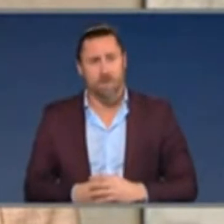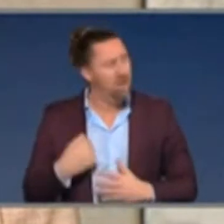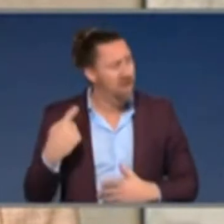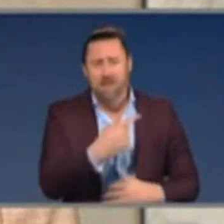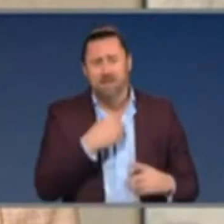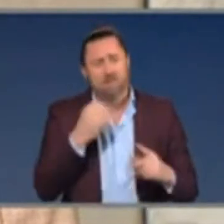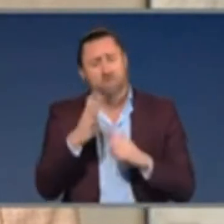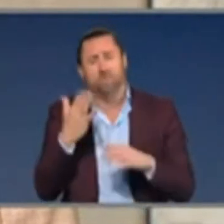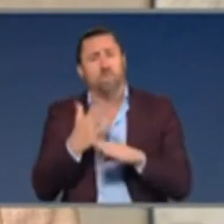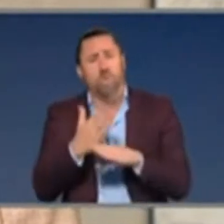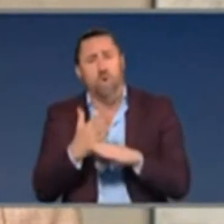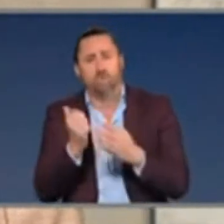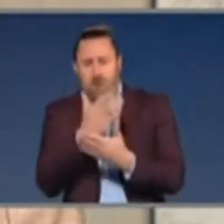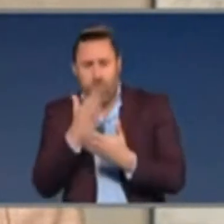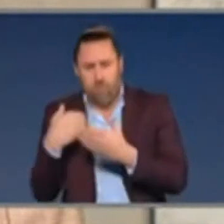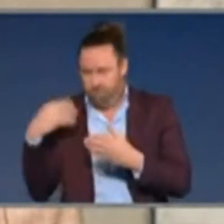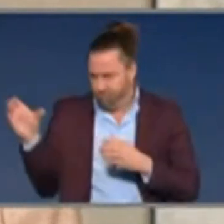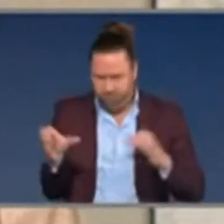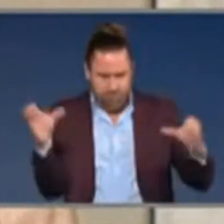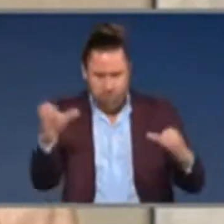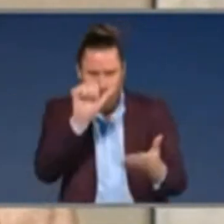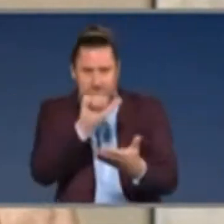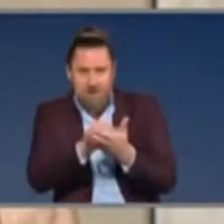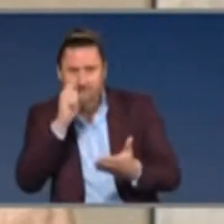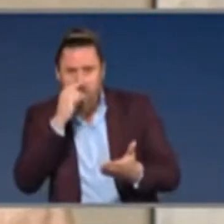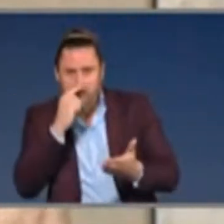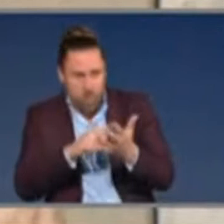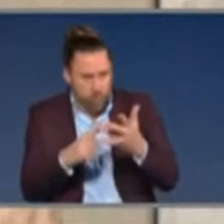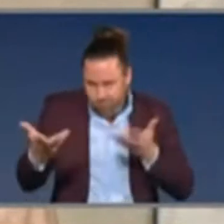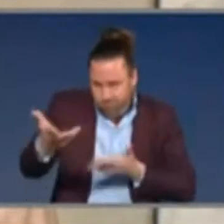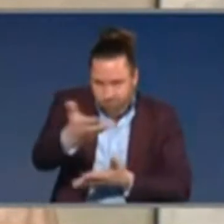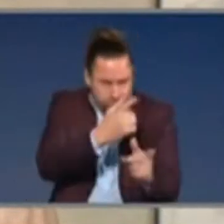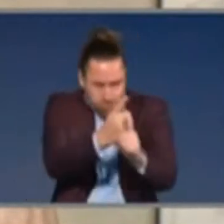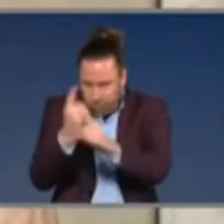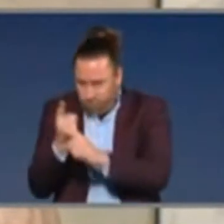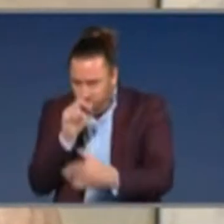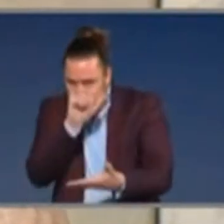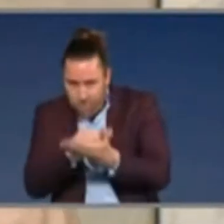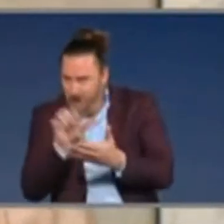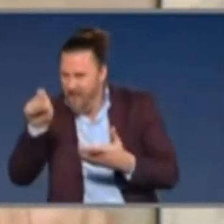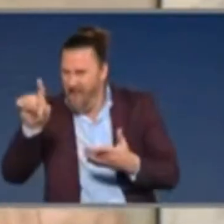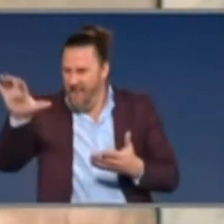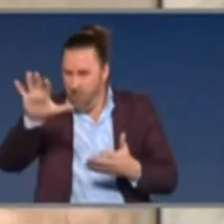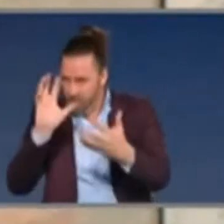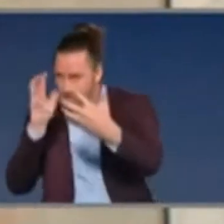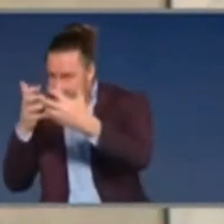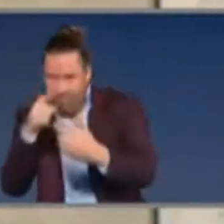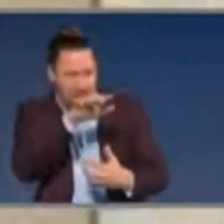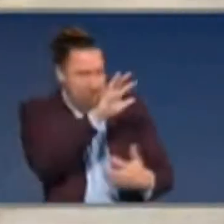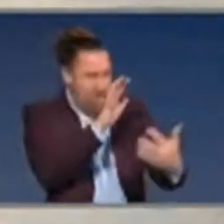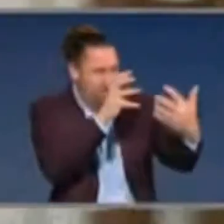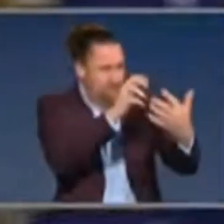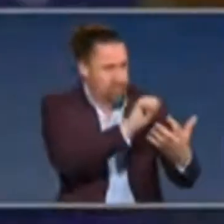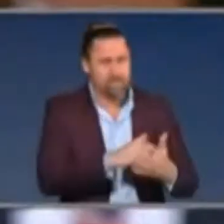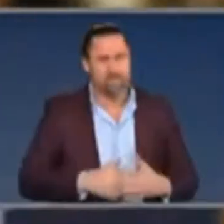we have to do to make sure that we have the right people at the right table, at the right time, in the right place. I